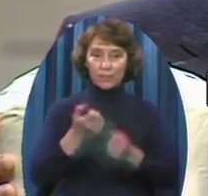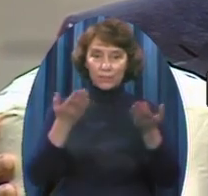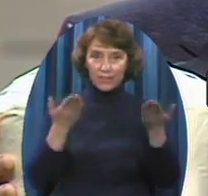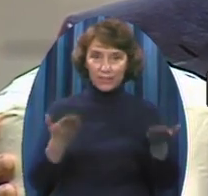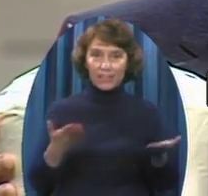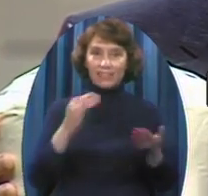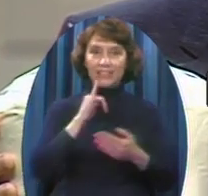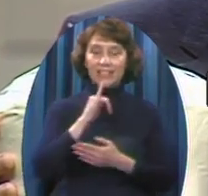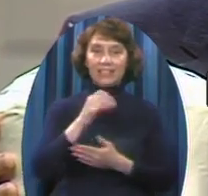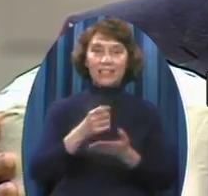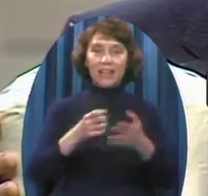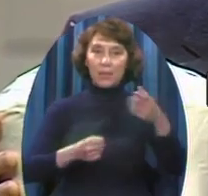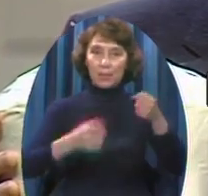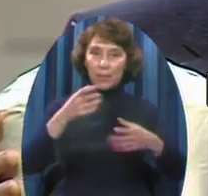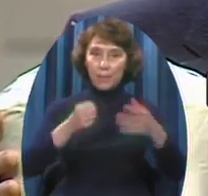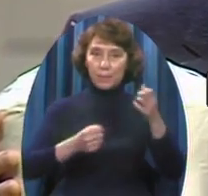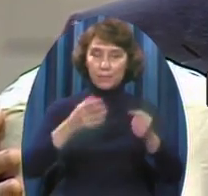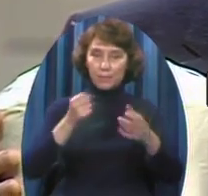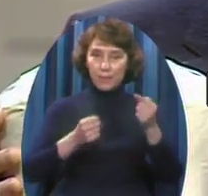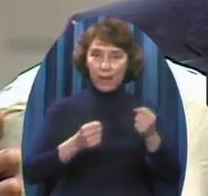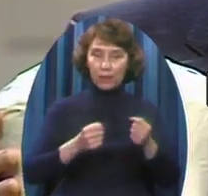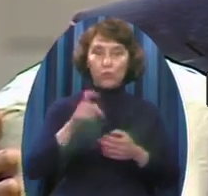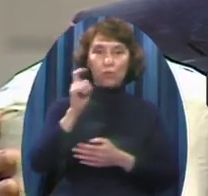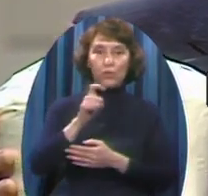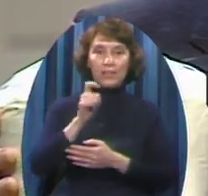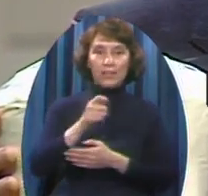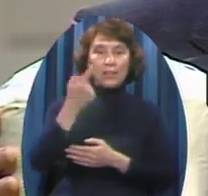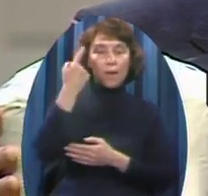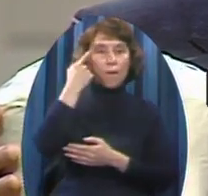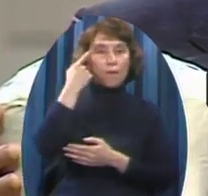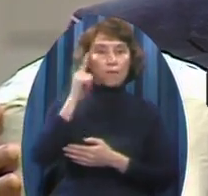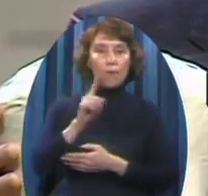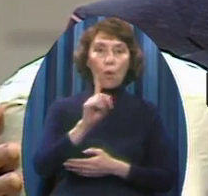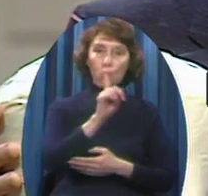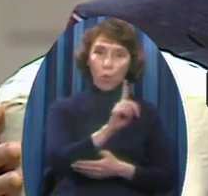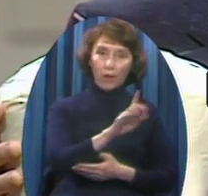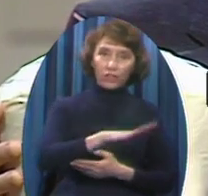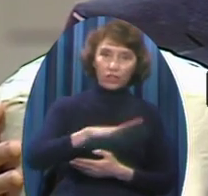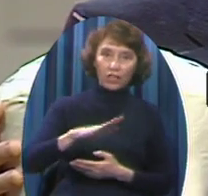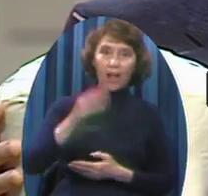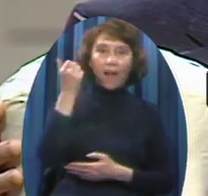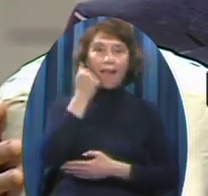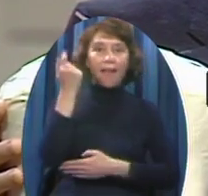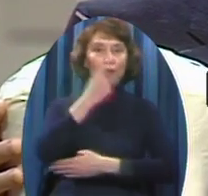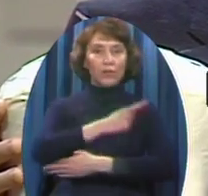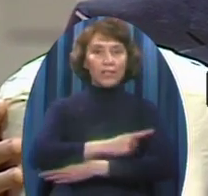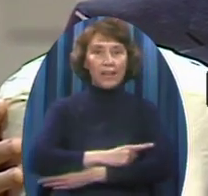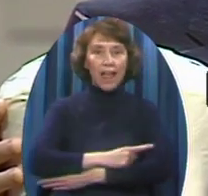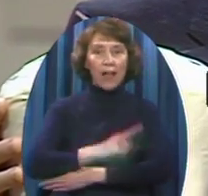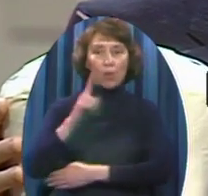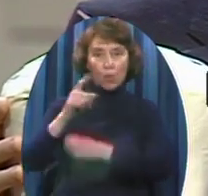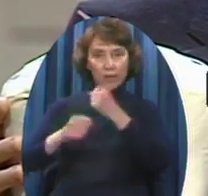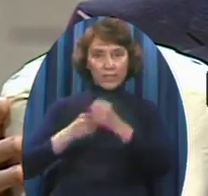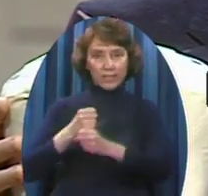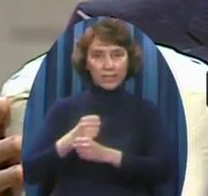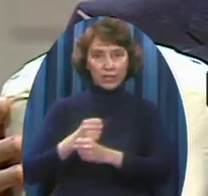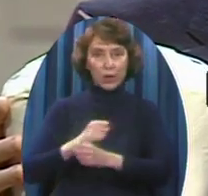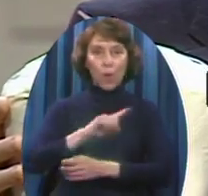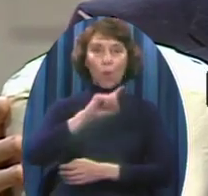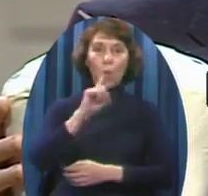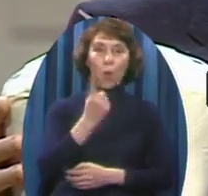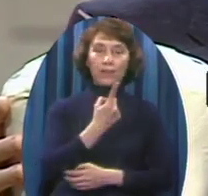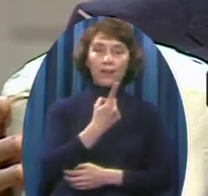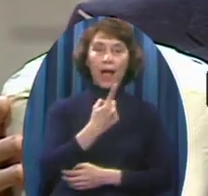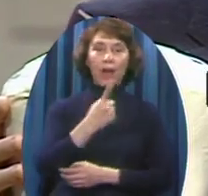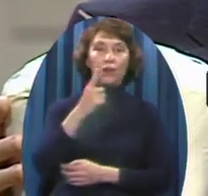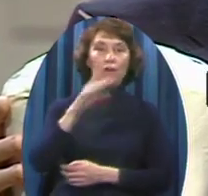of milk once a day to a child for 365 days, 18 pounds. You can do that for $1.50 for one child.